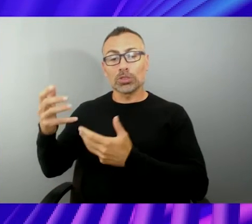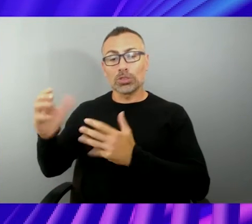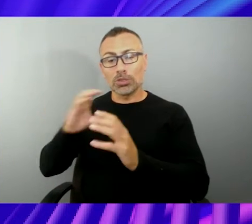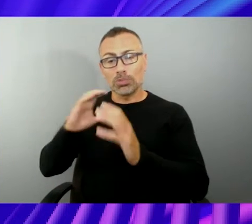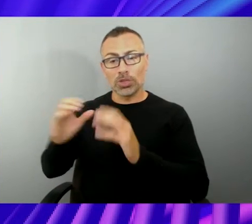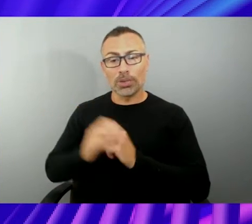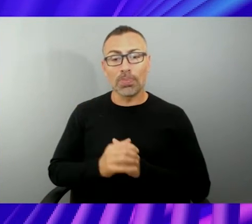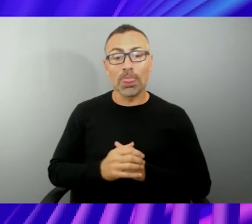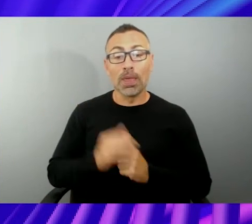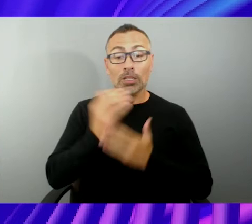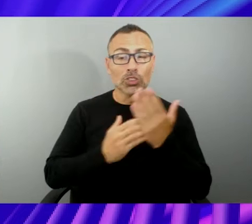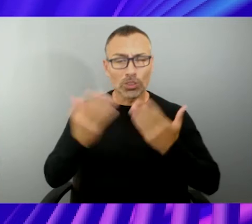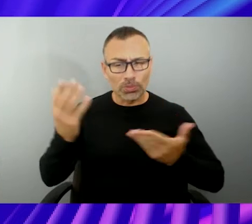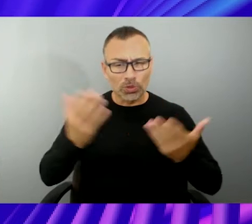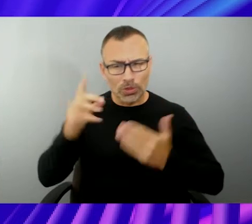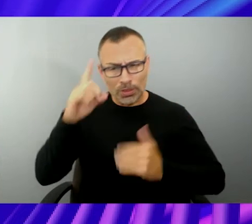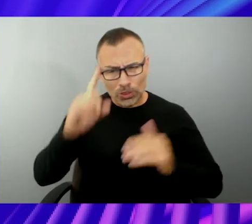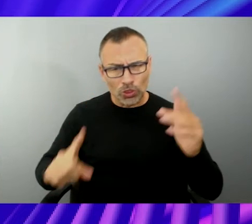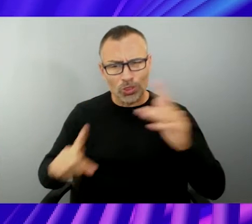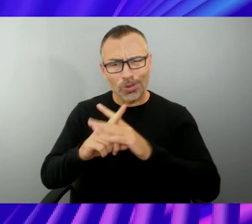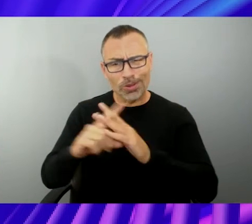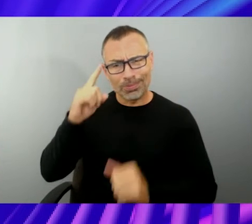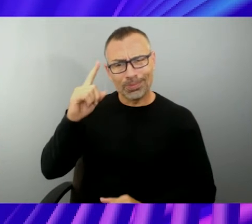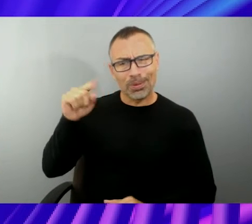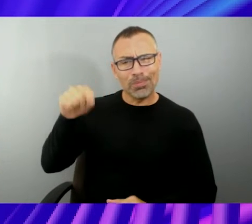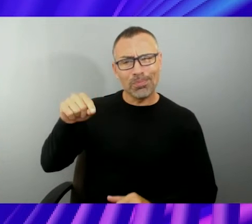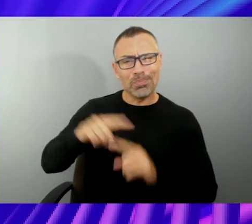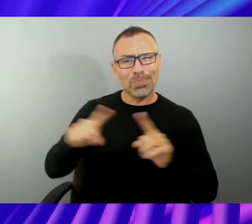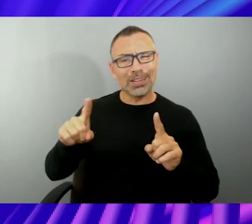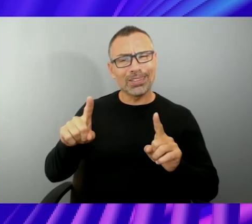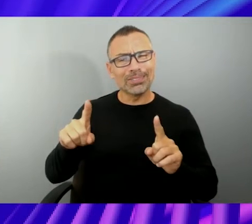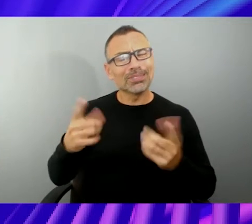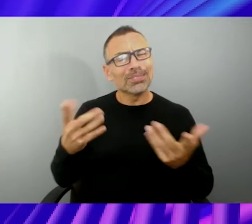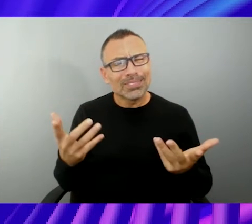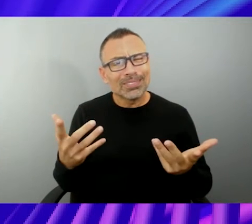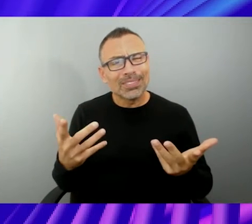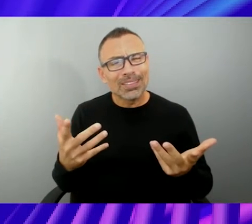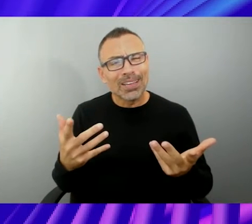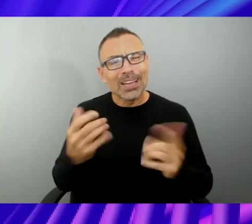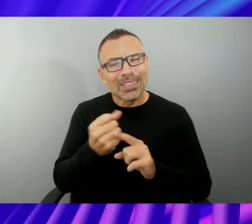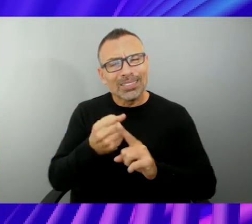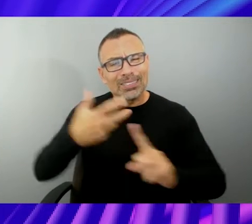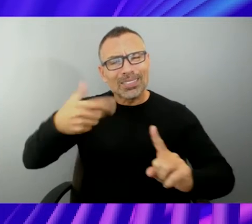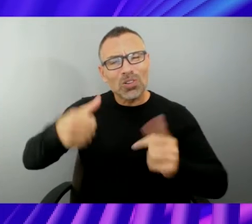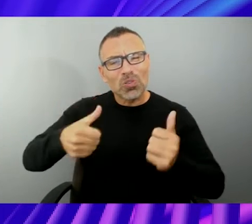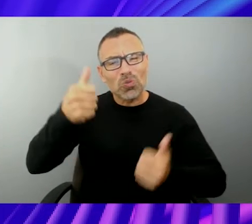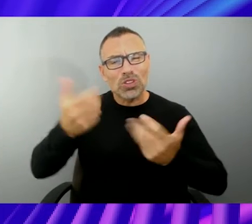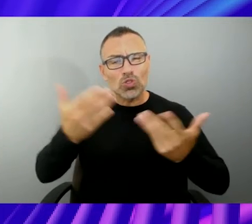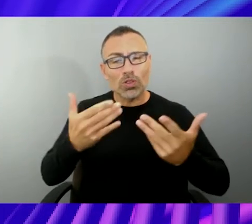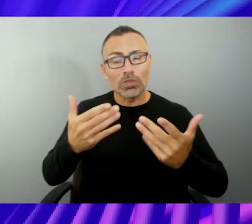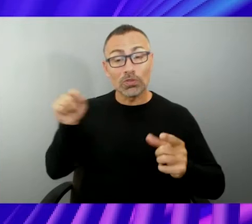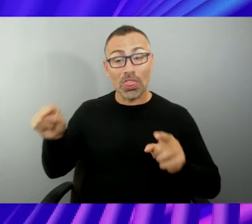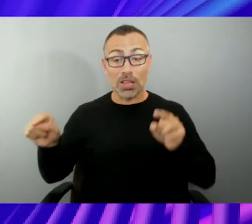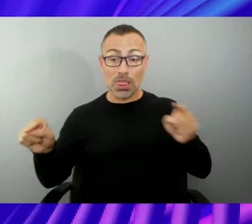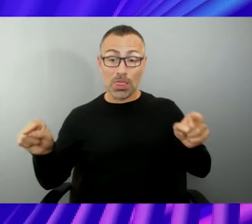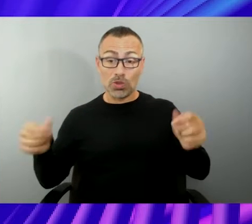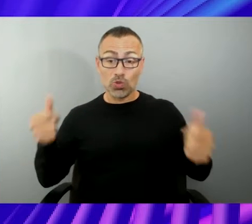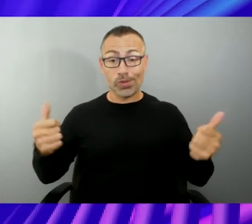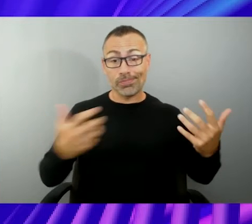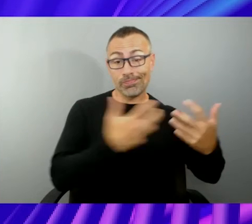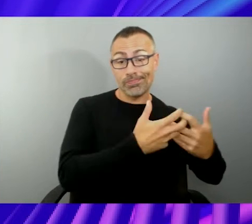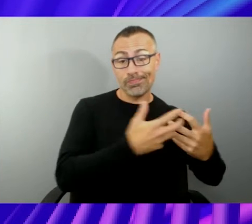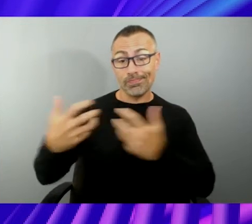are coming to mind, but can you give us a breakdown of what AWS services typically work best in either use case? Sure. So when you